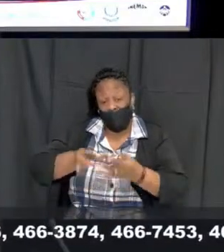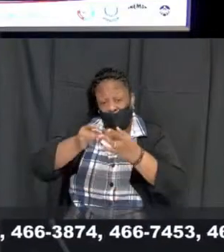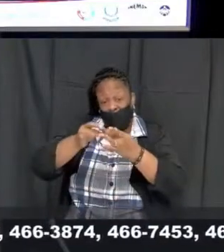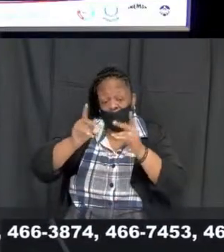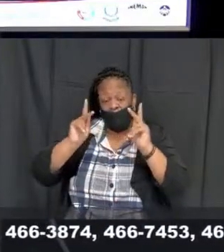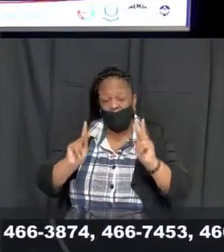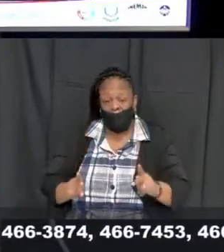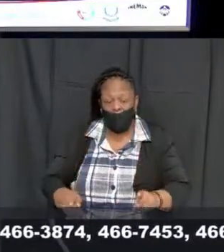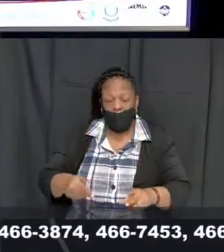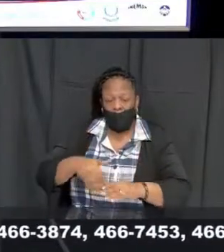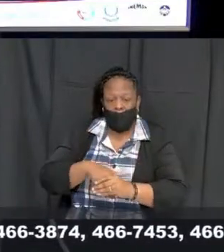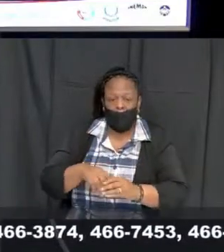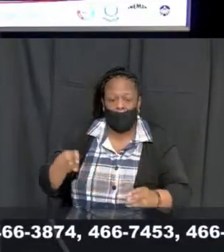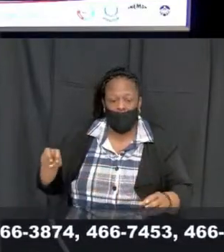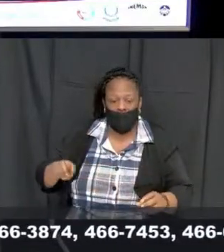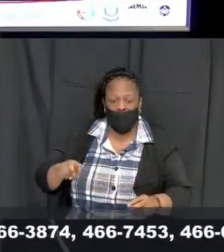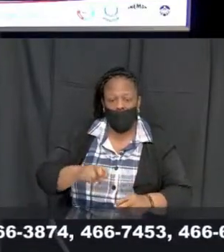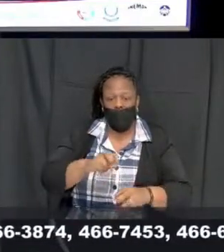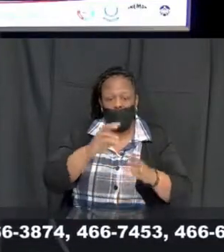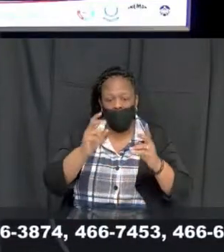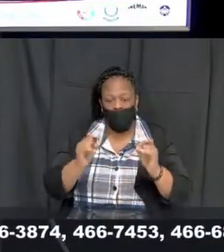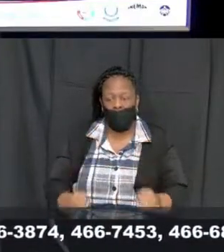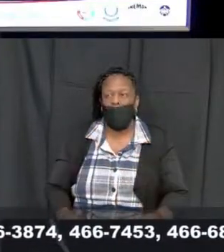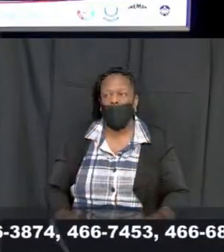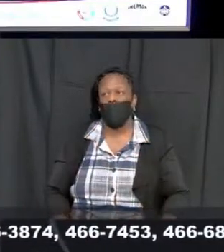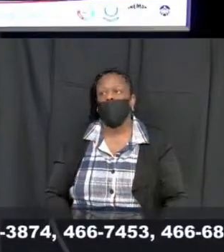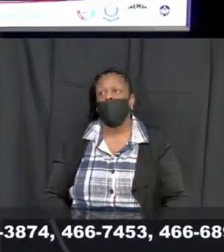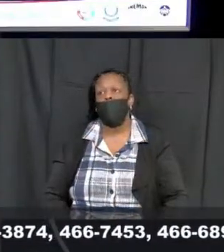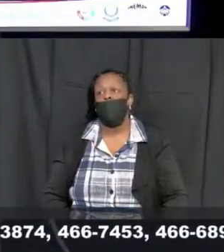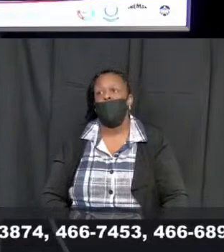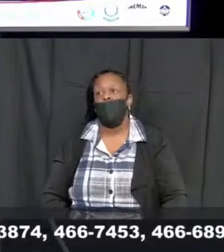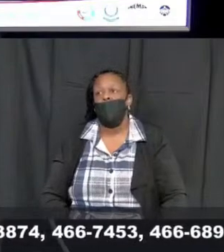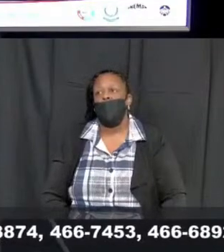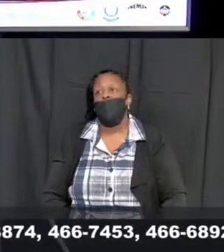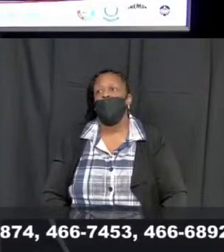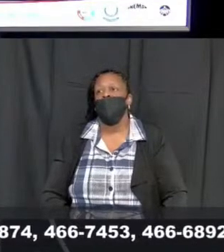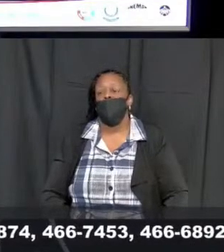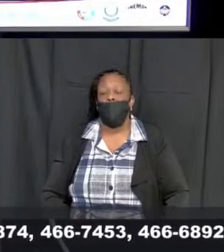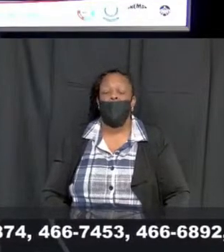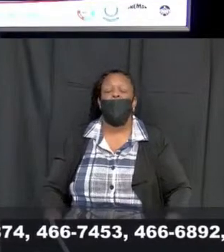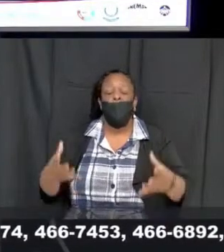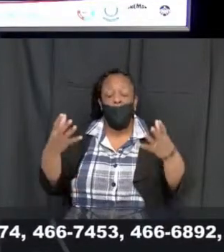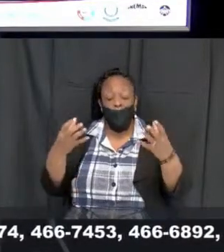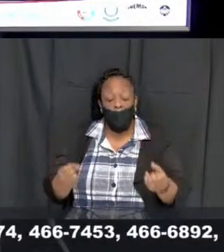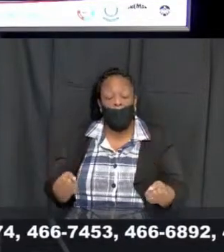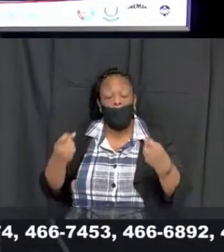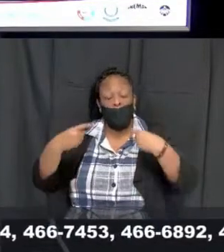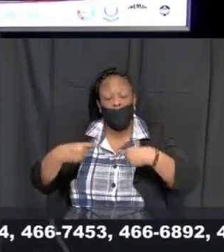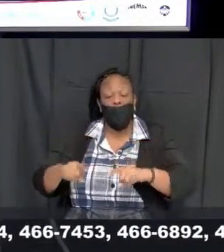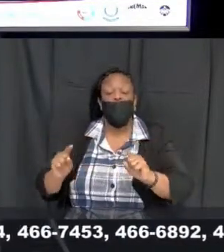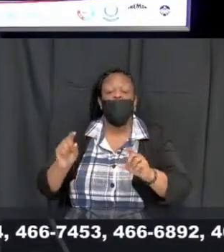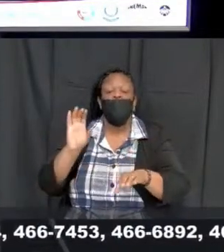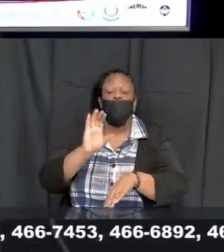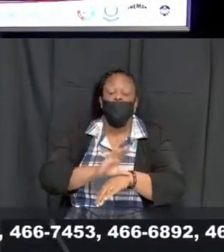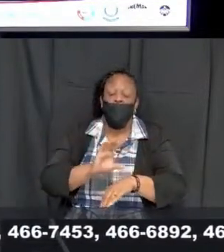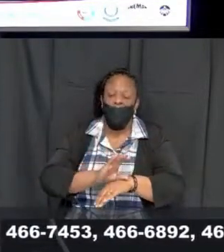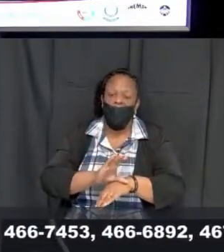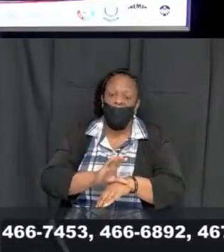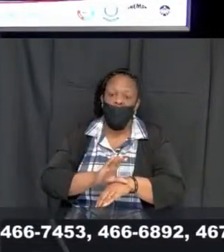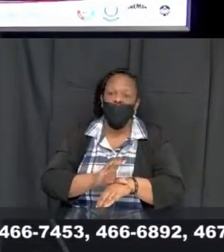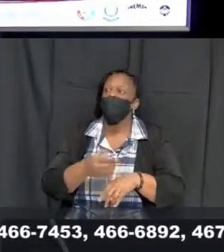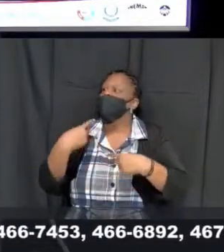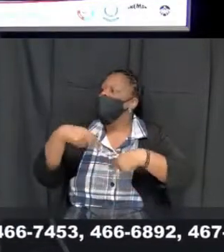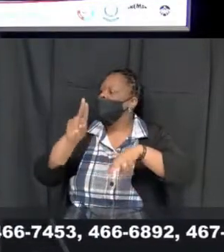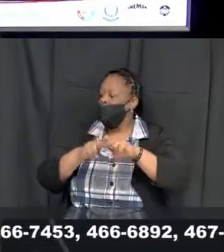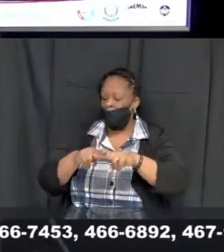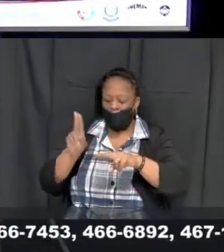were thinking that there could be the potential to now be free to go to church like before, that can be jeopardized.